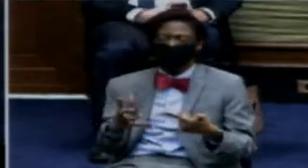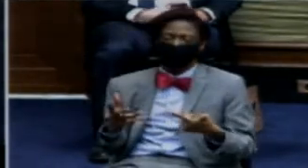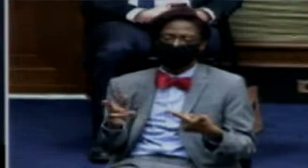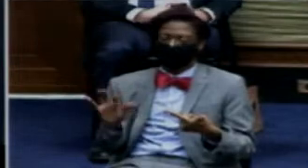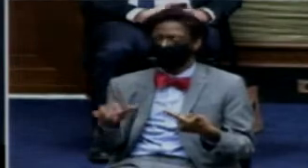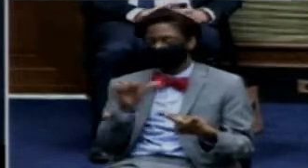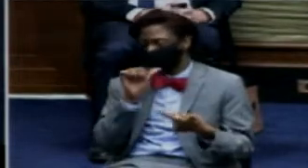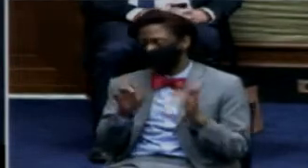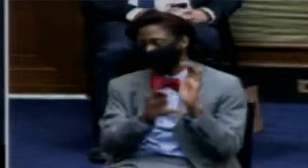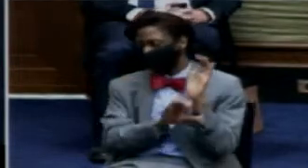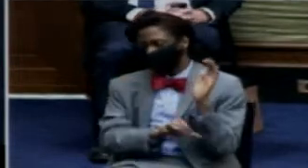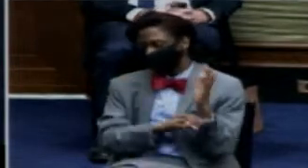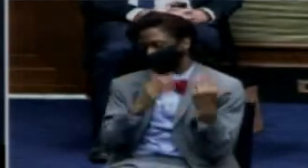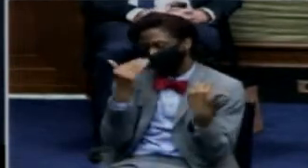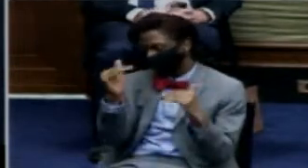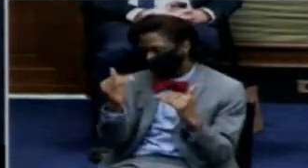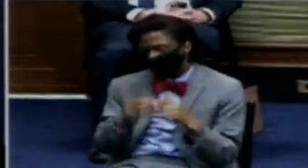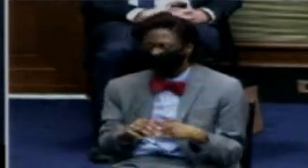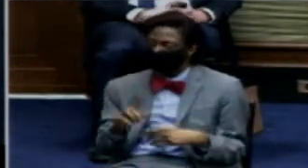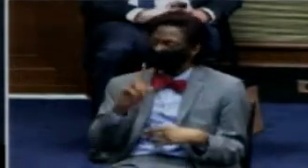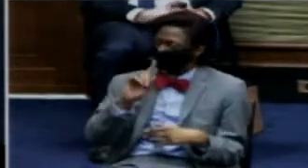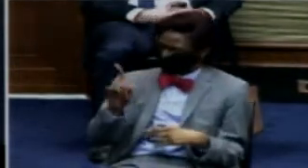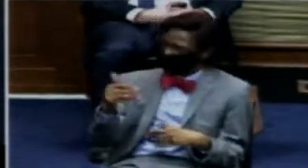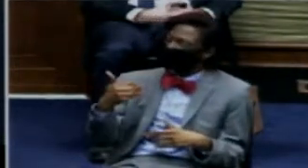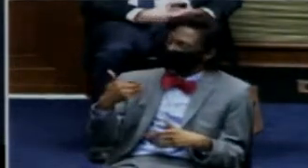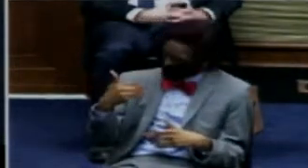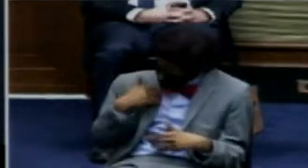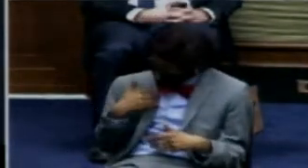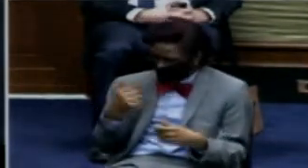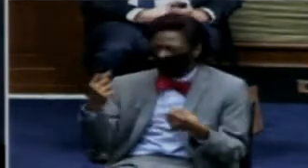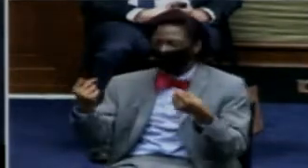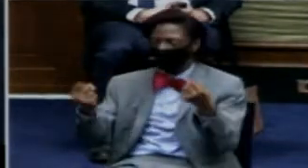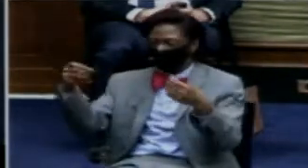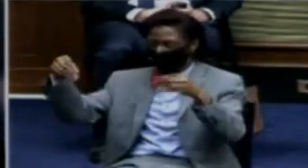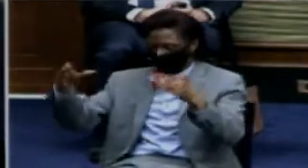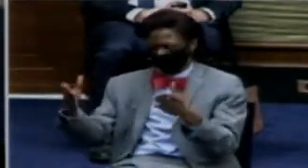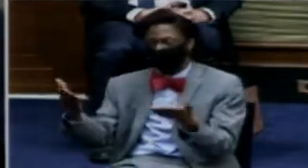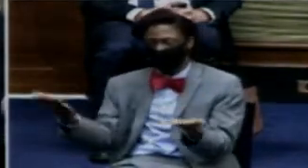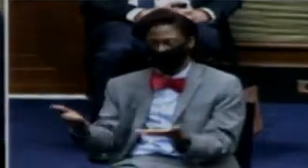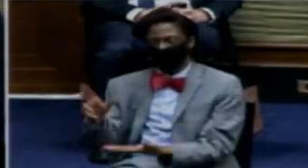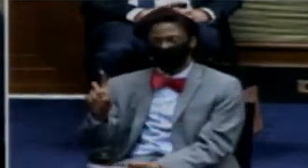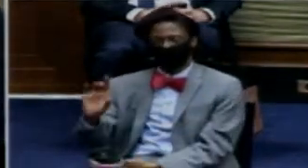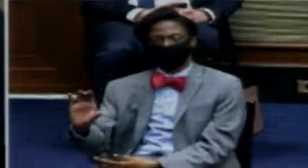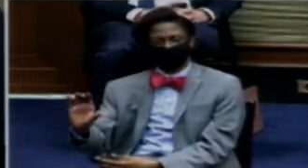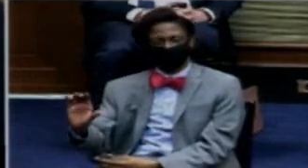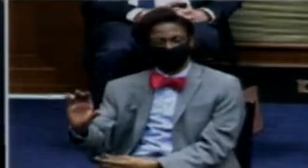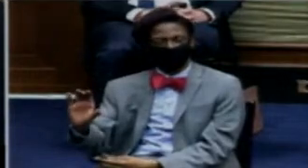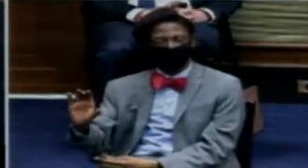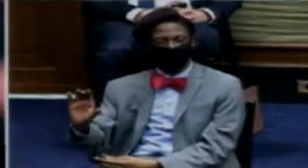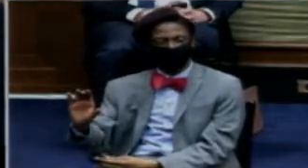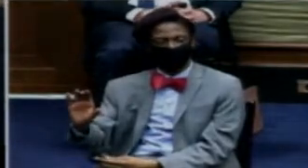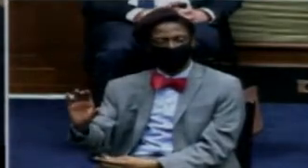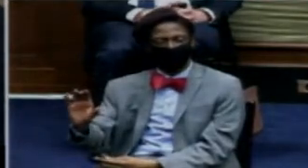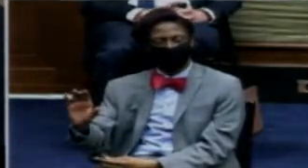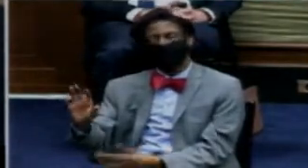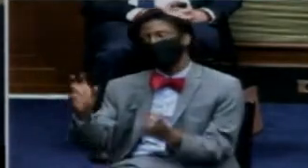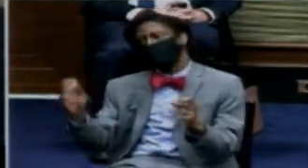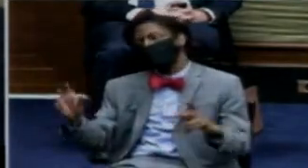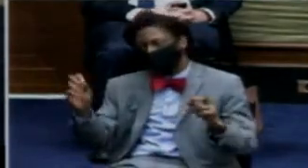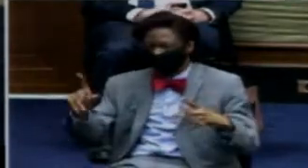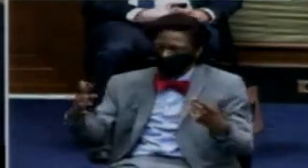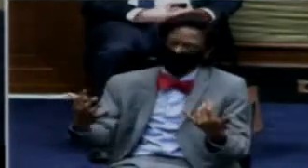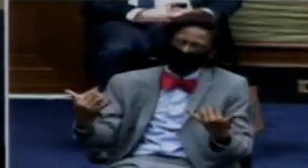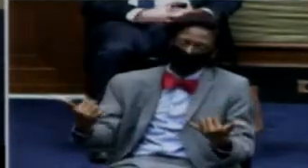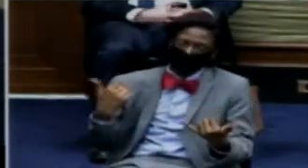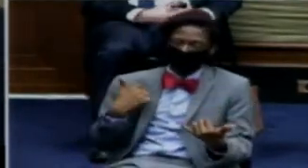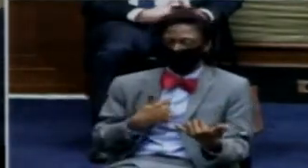not a constitutional restriction. It turns out there is a car dealership in the District of Columbia. At that point now, do all the Republicans say, okay, at this point,